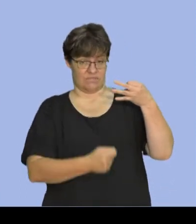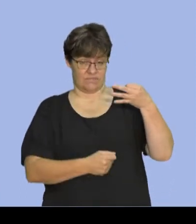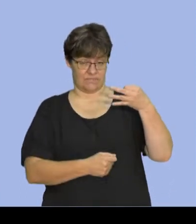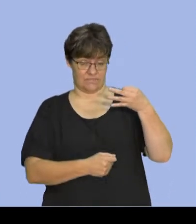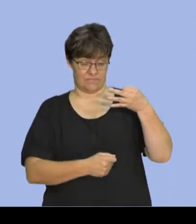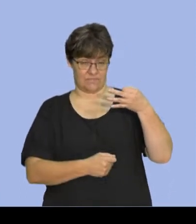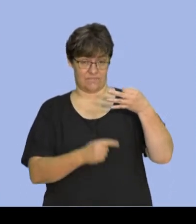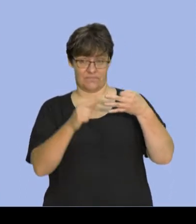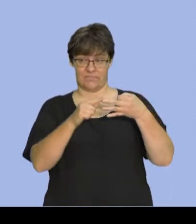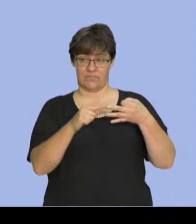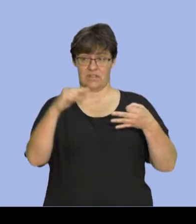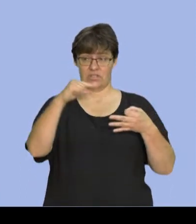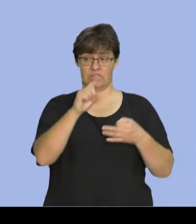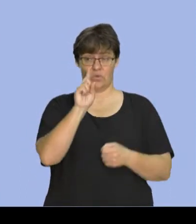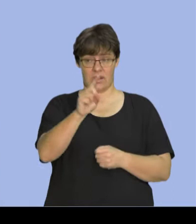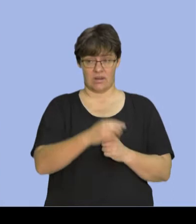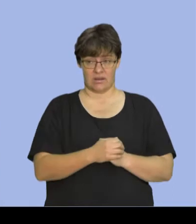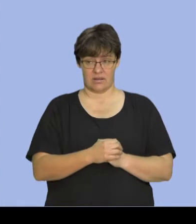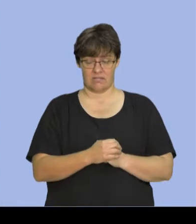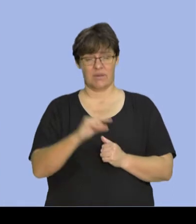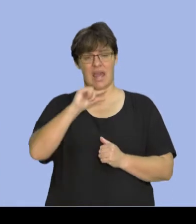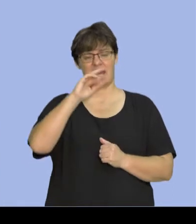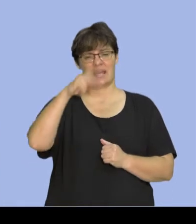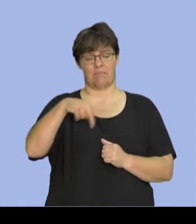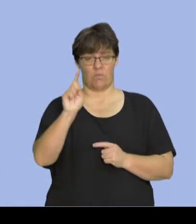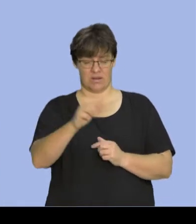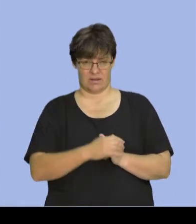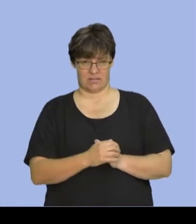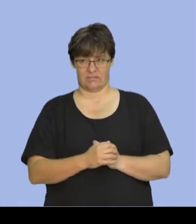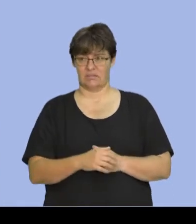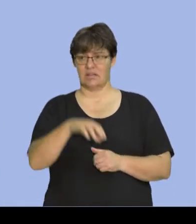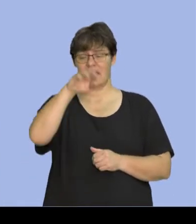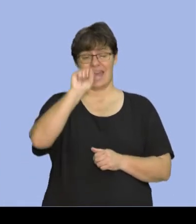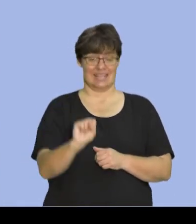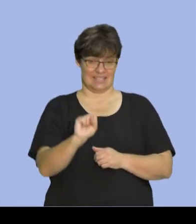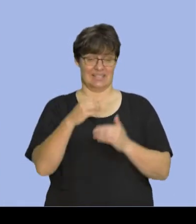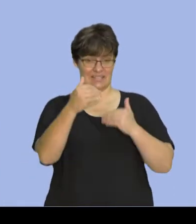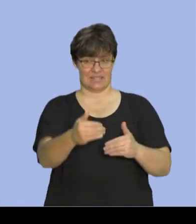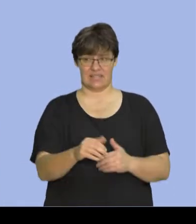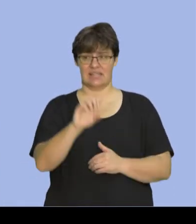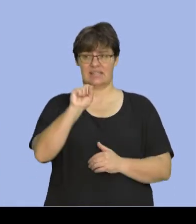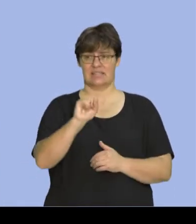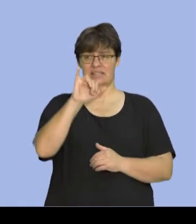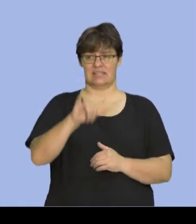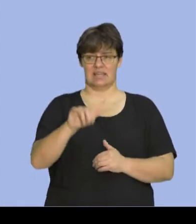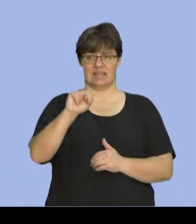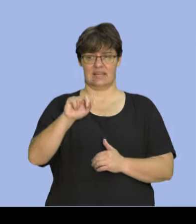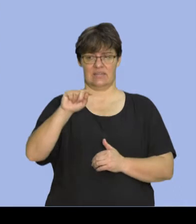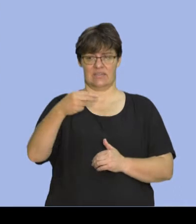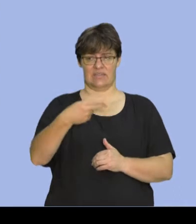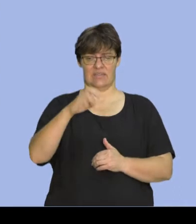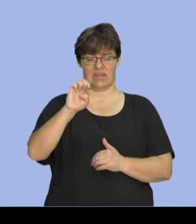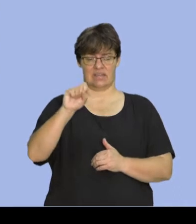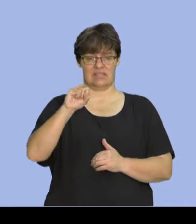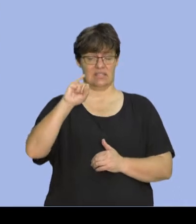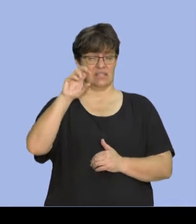the G1 or the GAP1, the S phase or the synthesis cycle, and